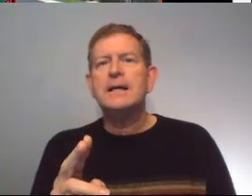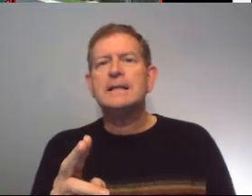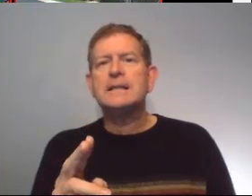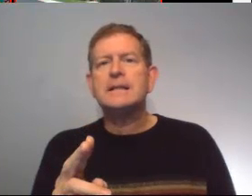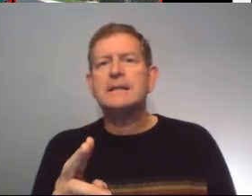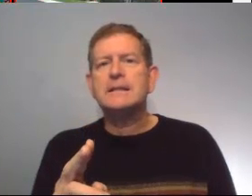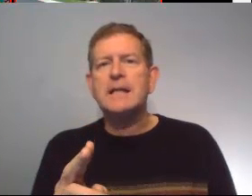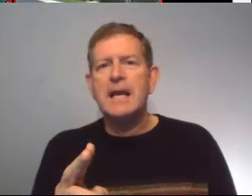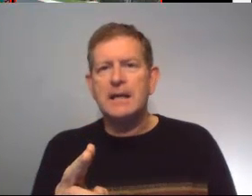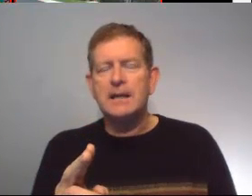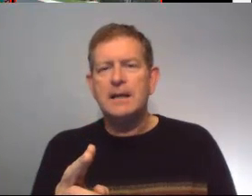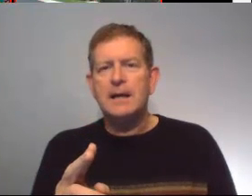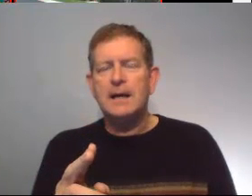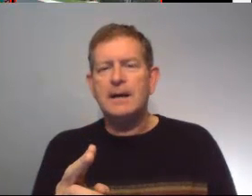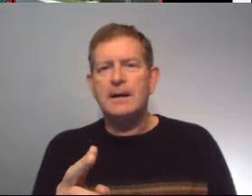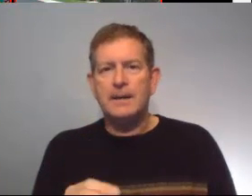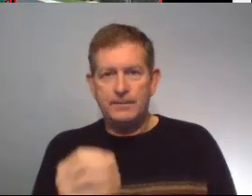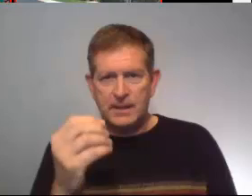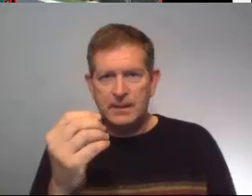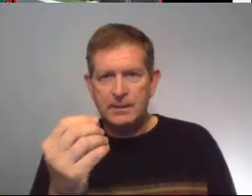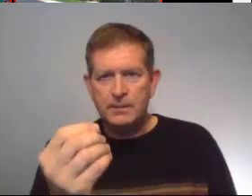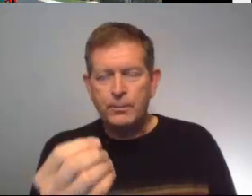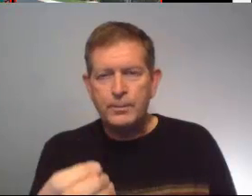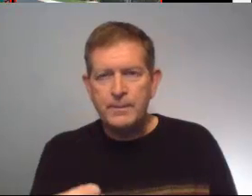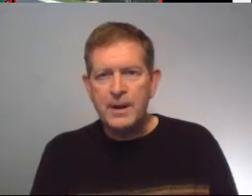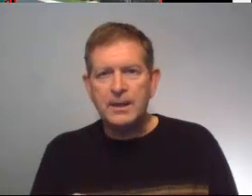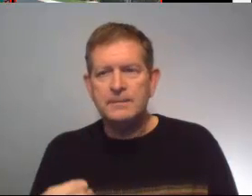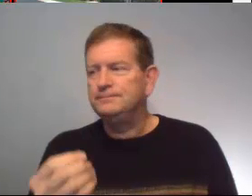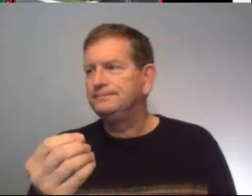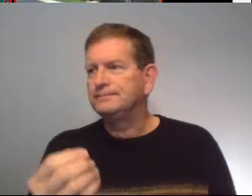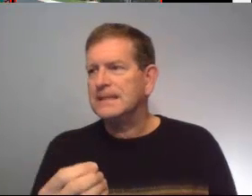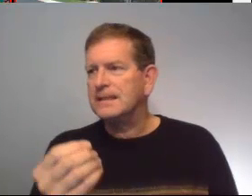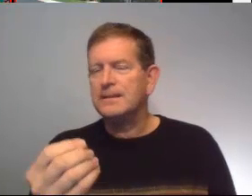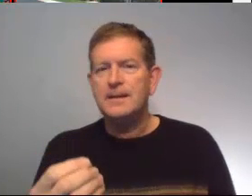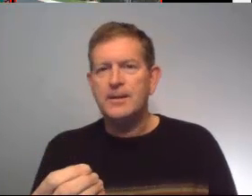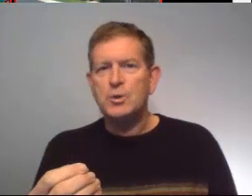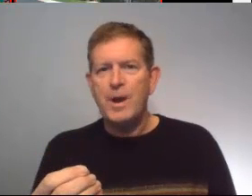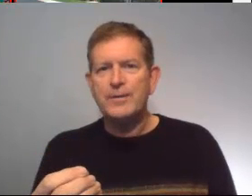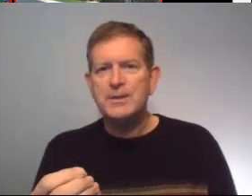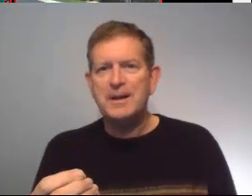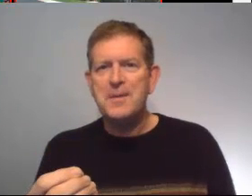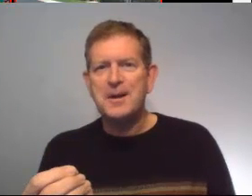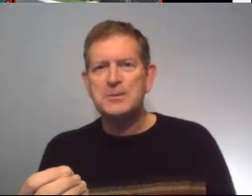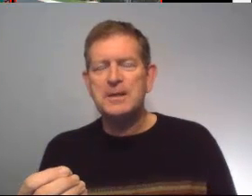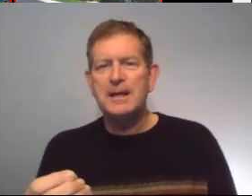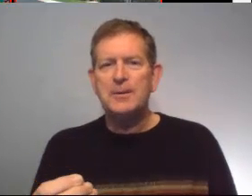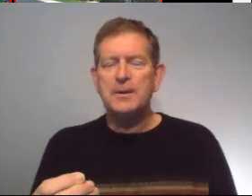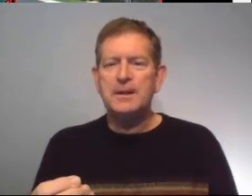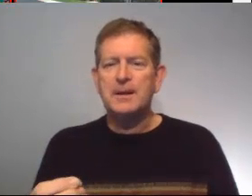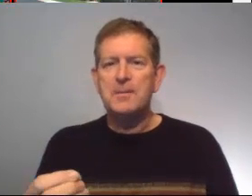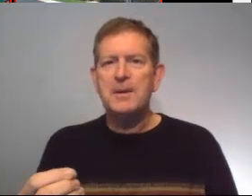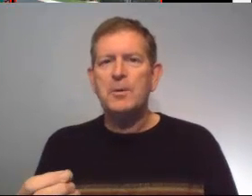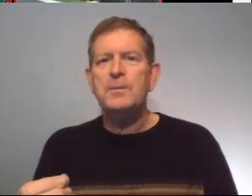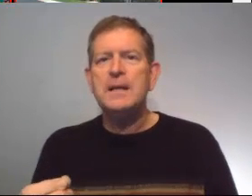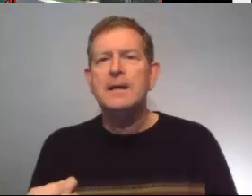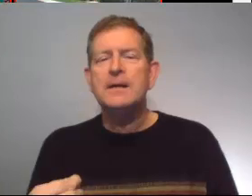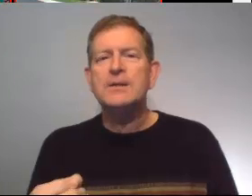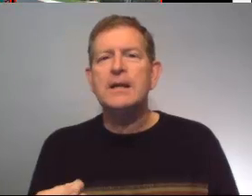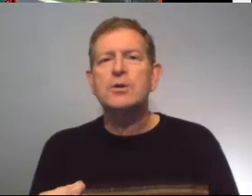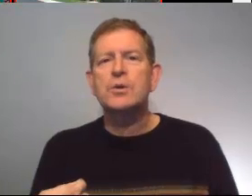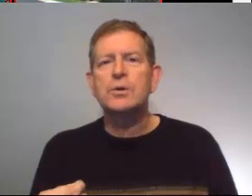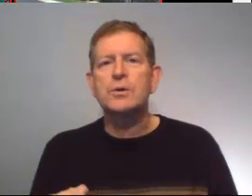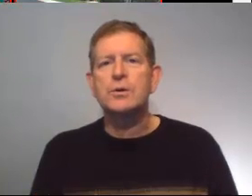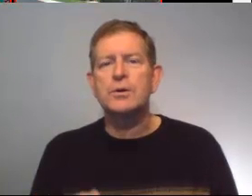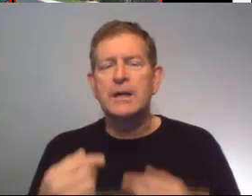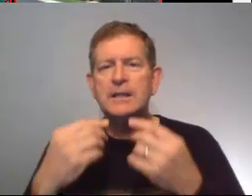Secondly, tren. The American, the travesty that Americans would commit would be to